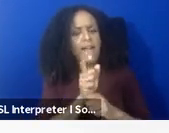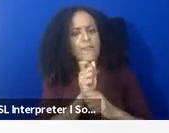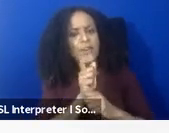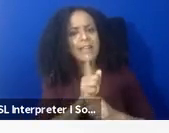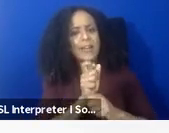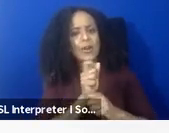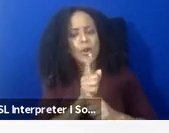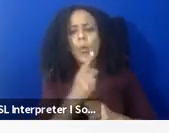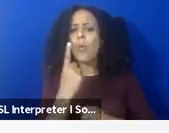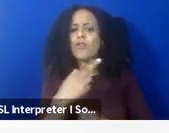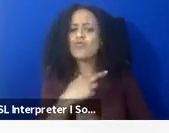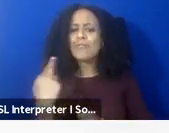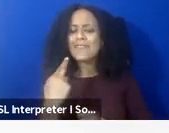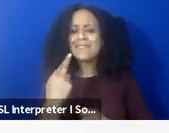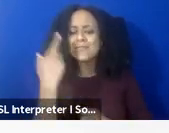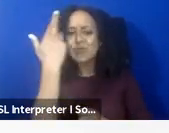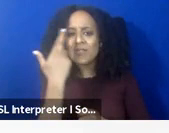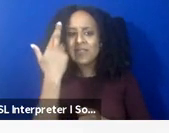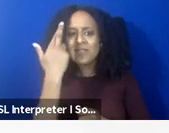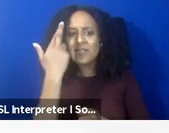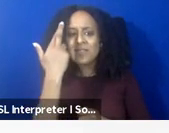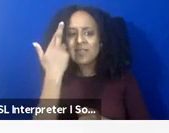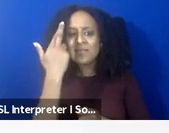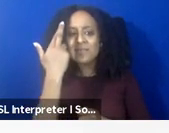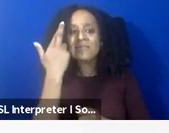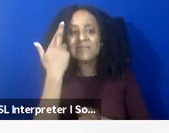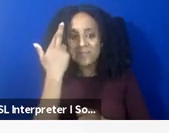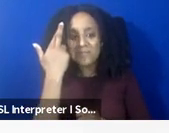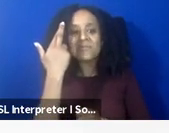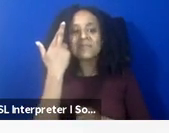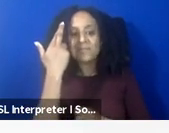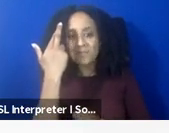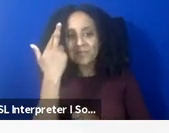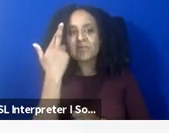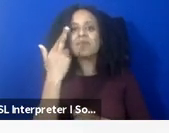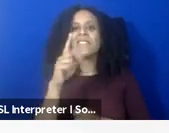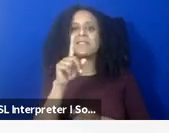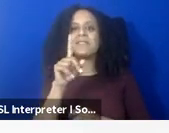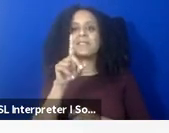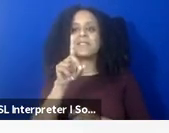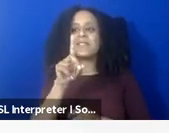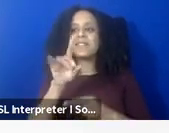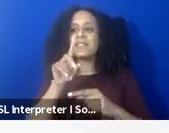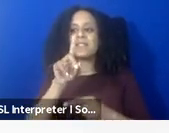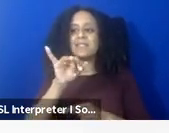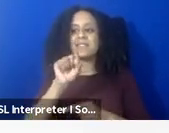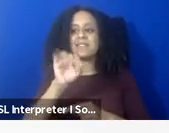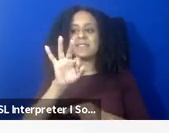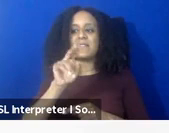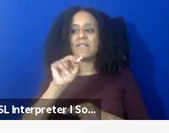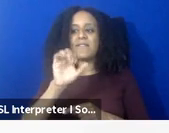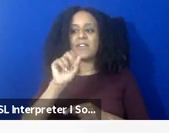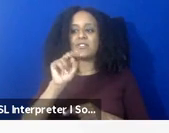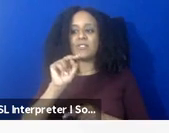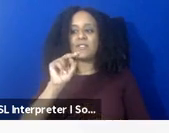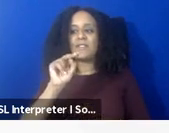risk factor for falls is vestibular dysfunction. So let's take a little bit more of a look at those statistics.